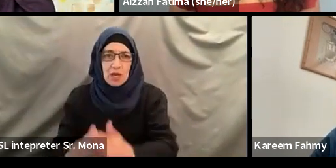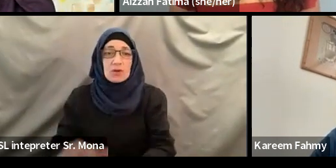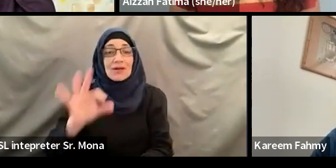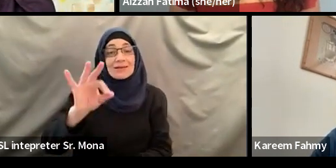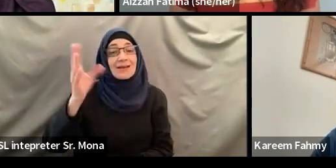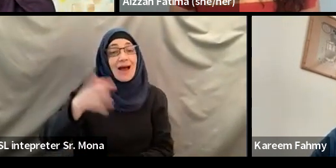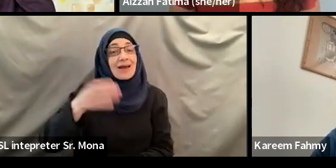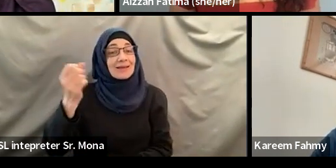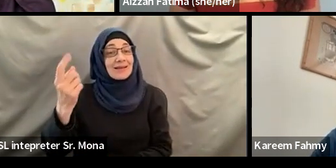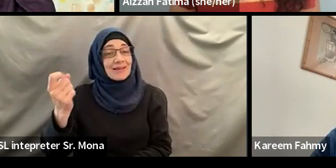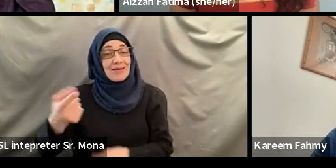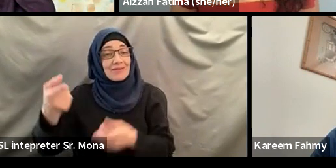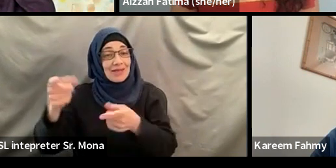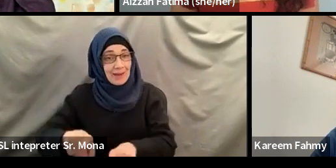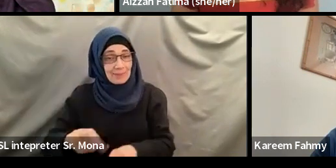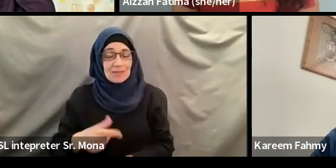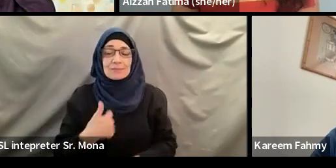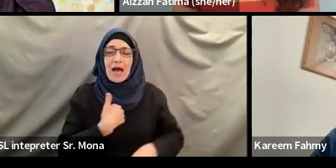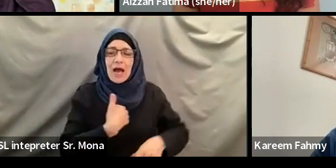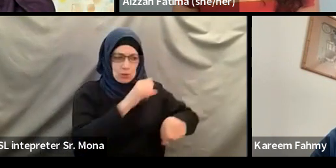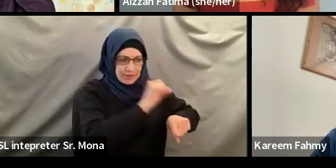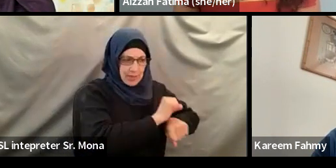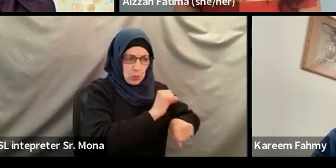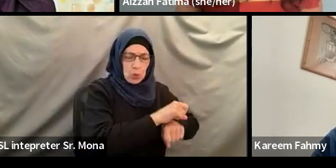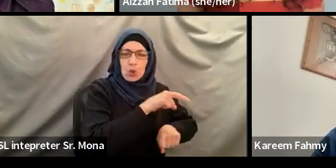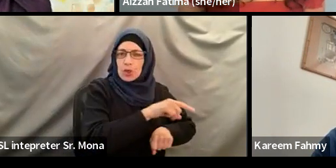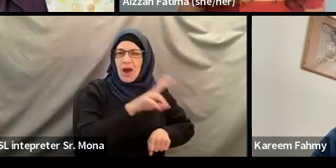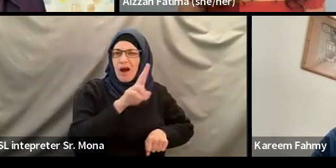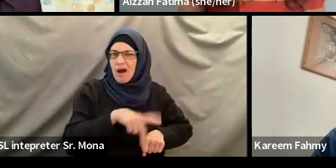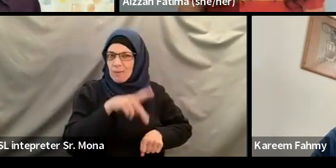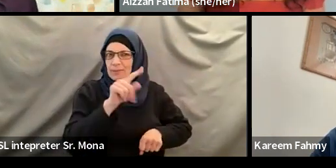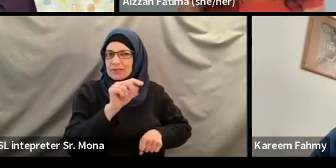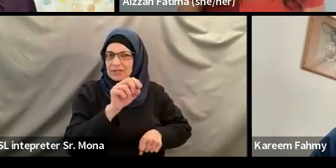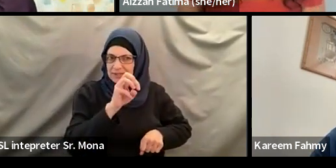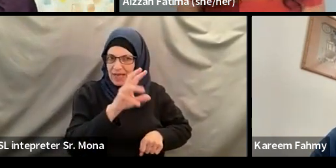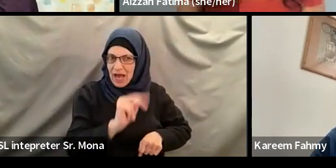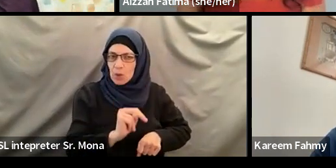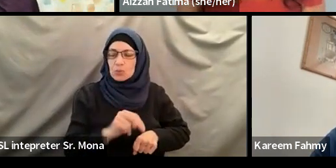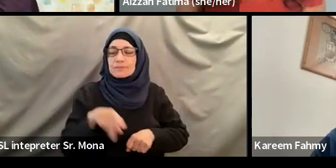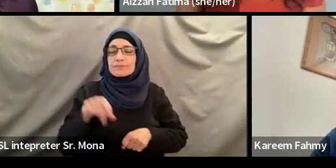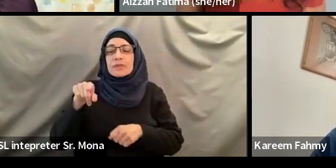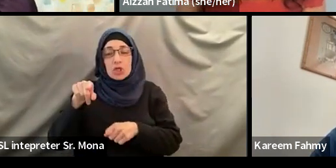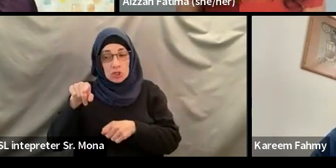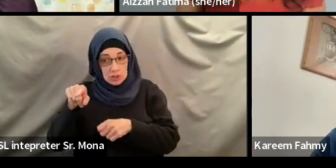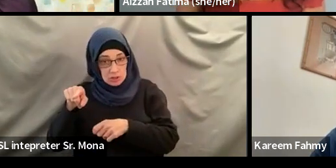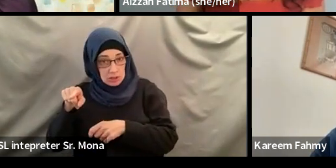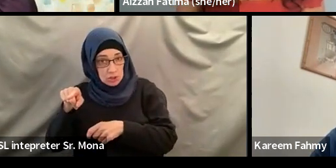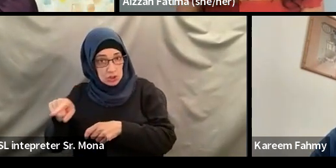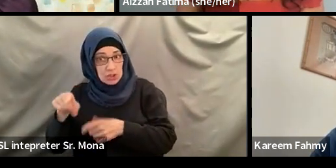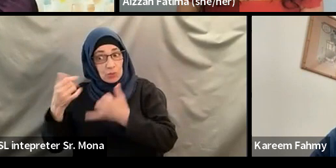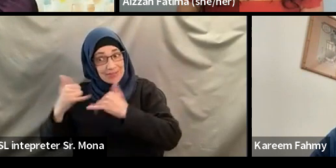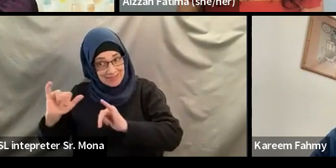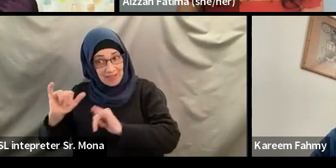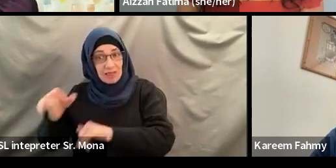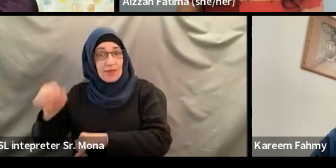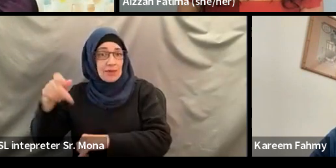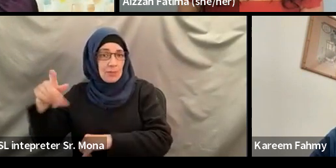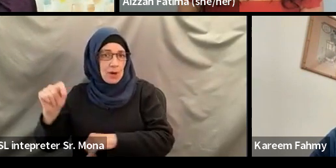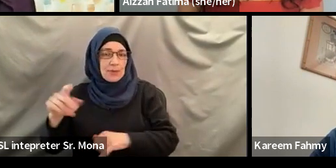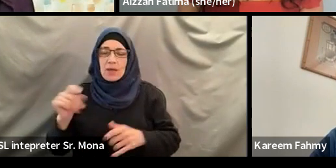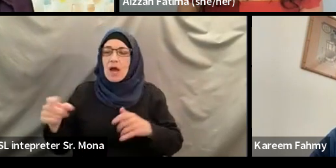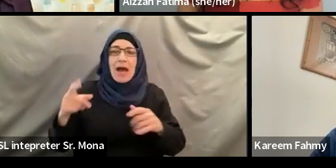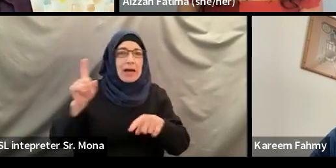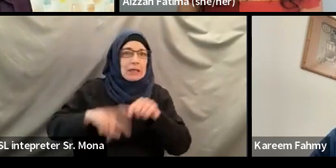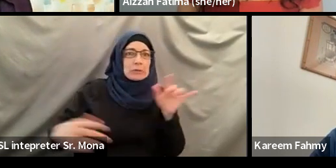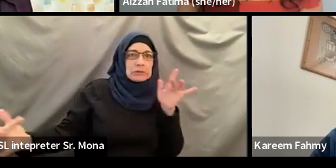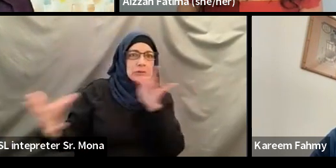happened, and I was at work uptown, and she was still ostensibly at our apartment, but I couldn't get through because of the phone line.